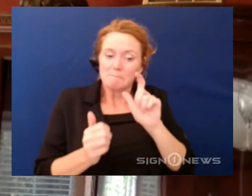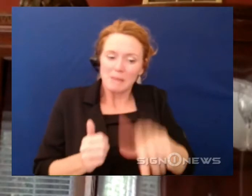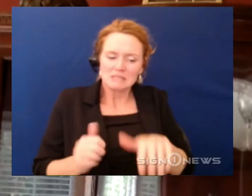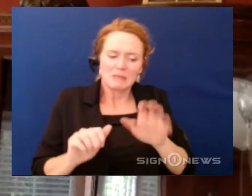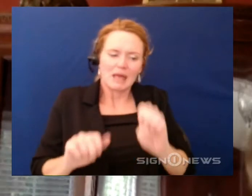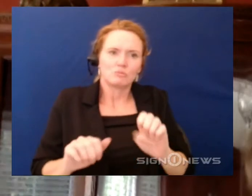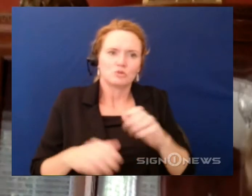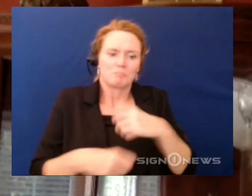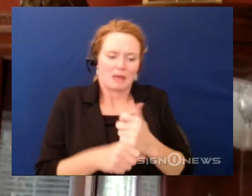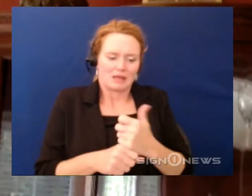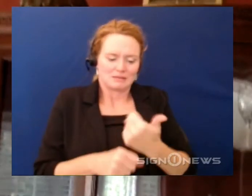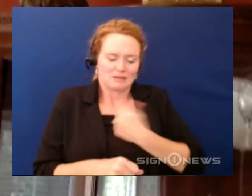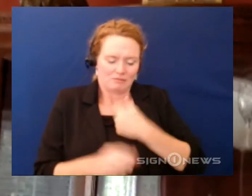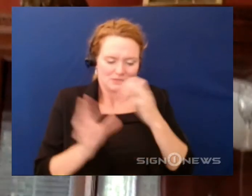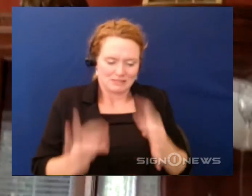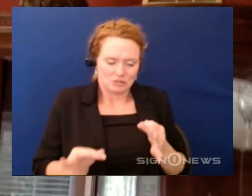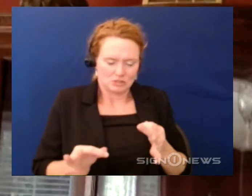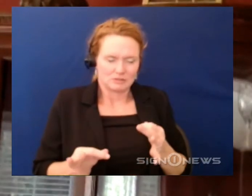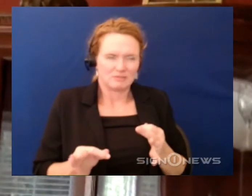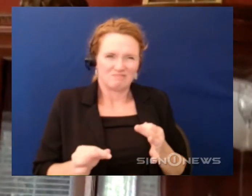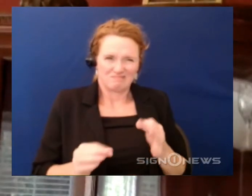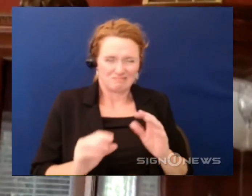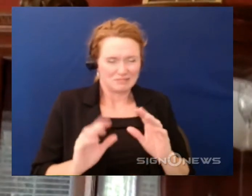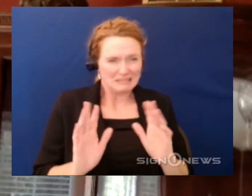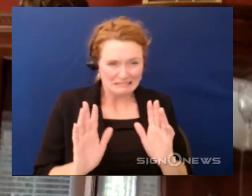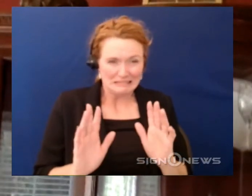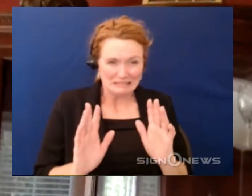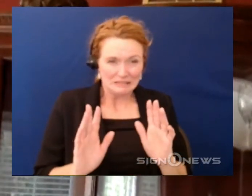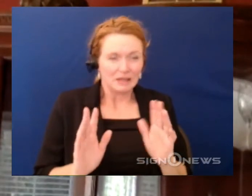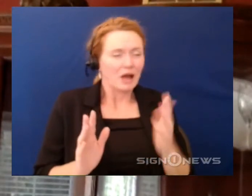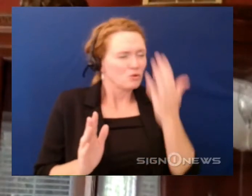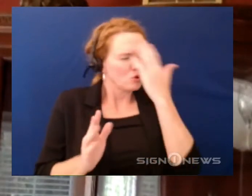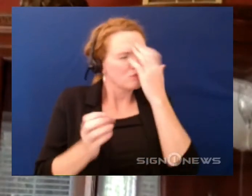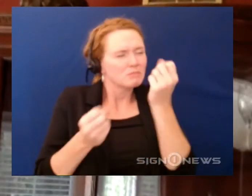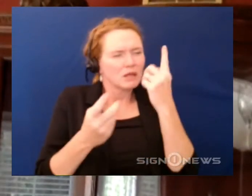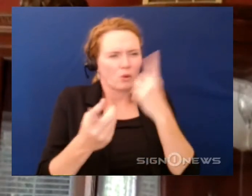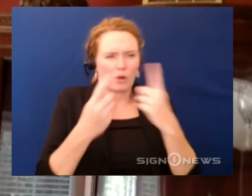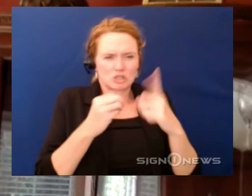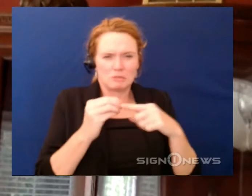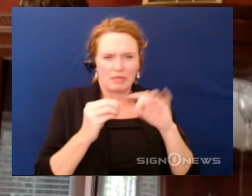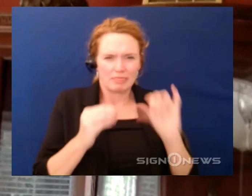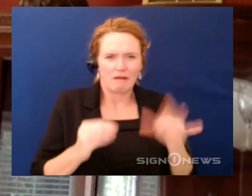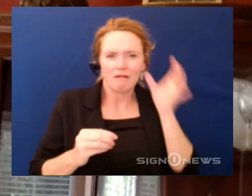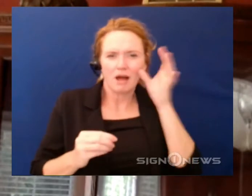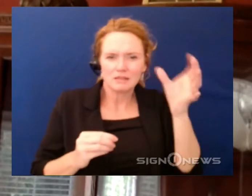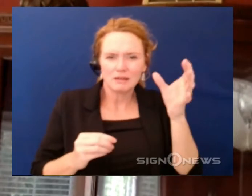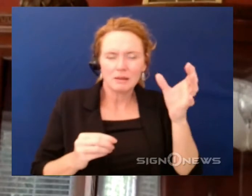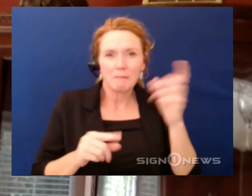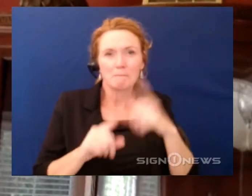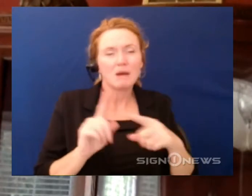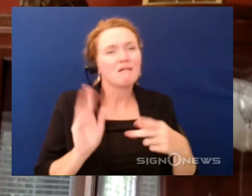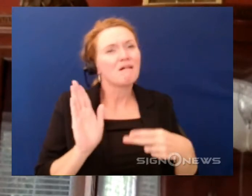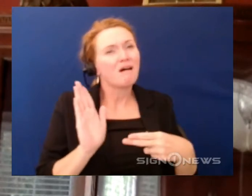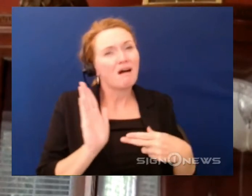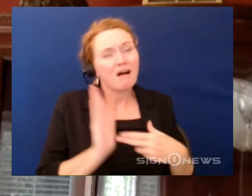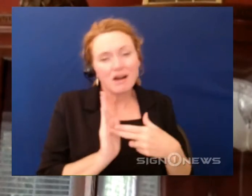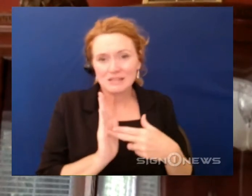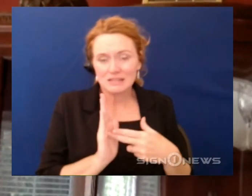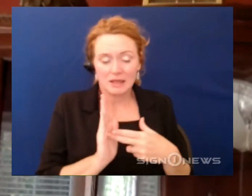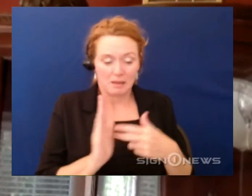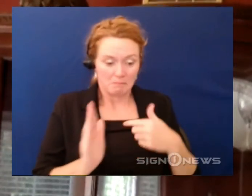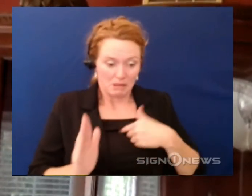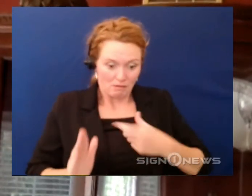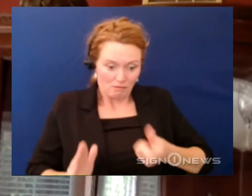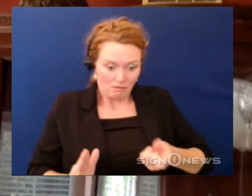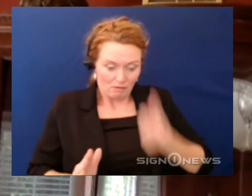that's, you know, I don't want to beat a dead horse. I know a lot of people have questions, but I think truly once I